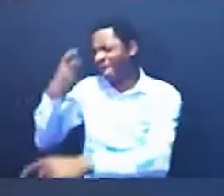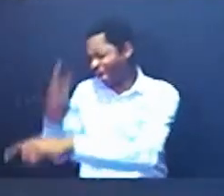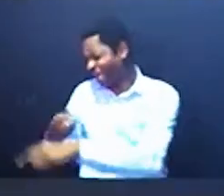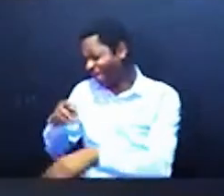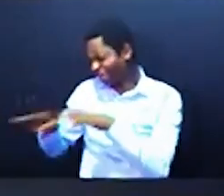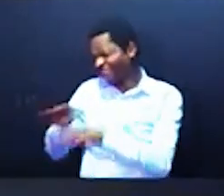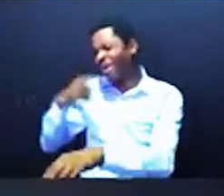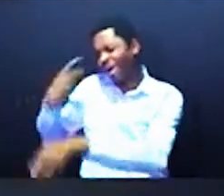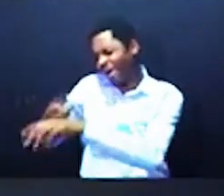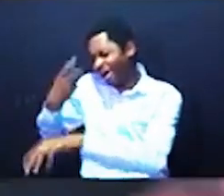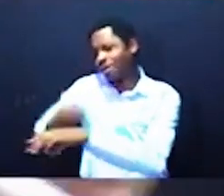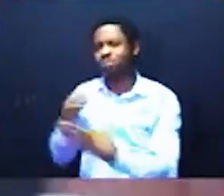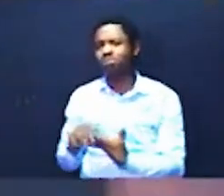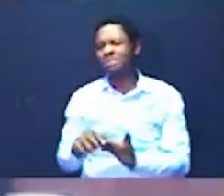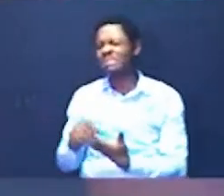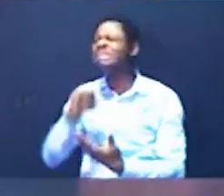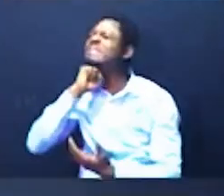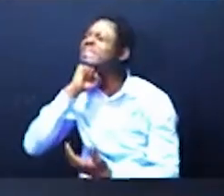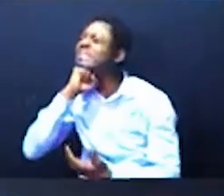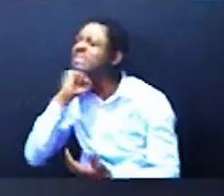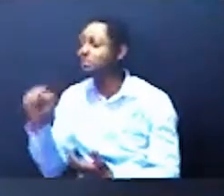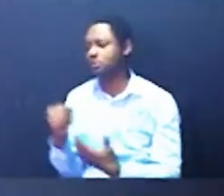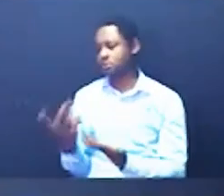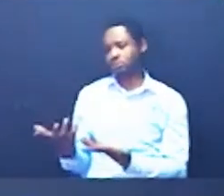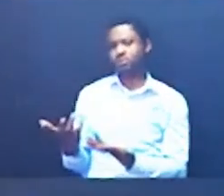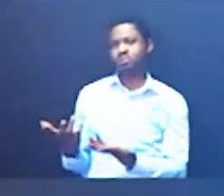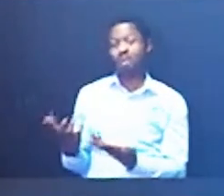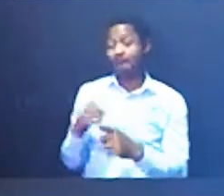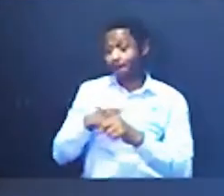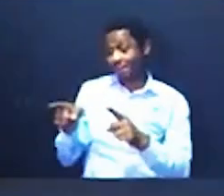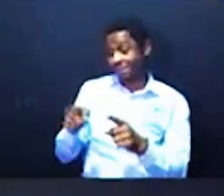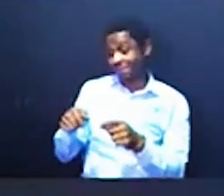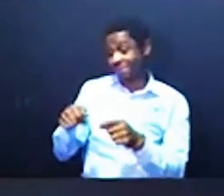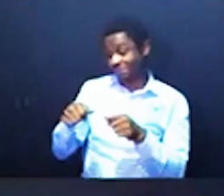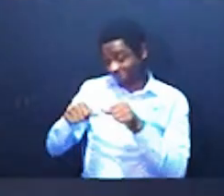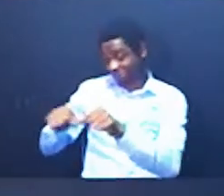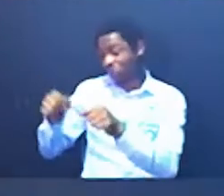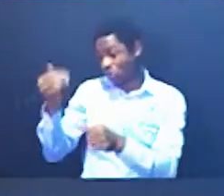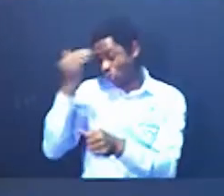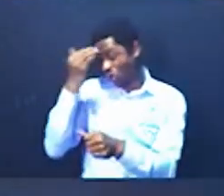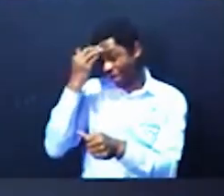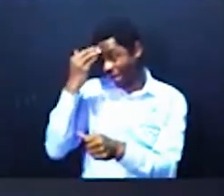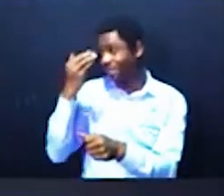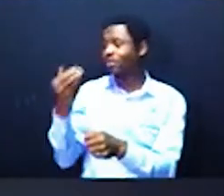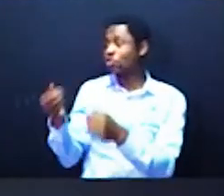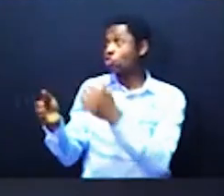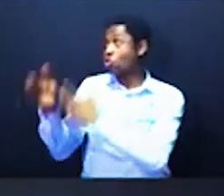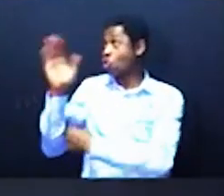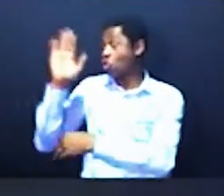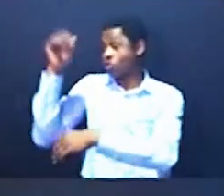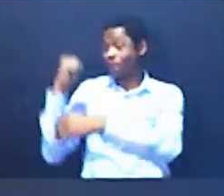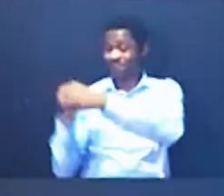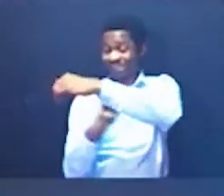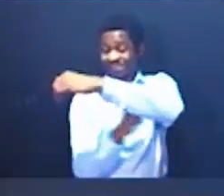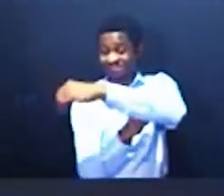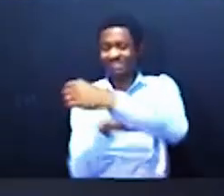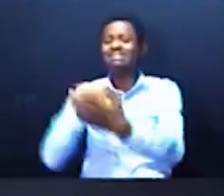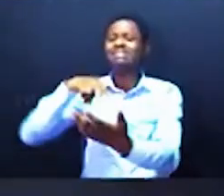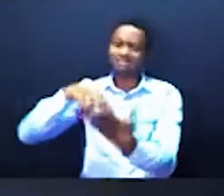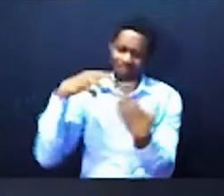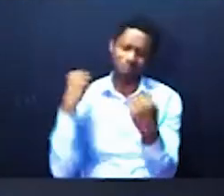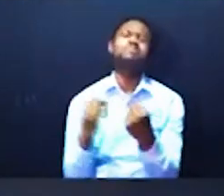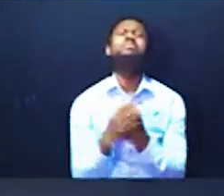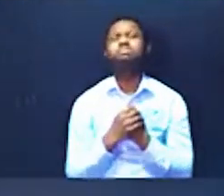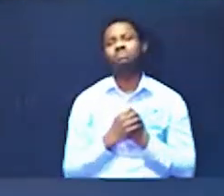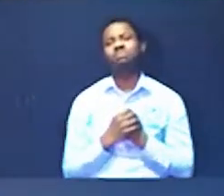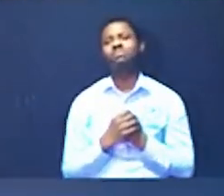that brother may be overbearing. But see, God's solid foundation stands